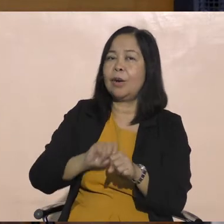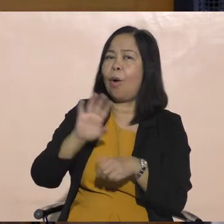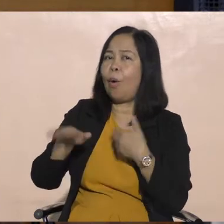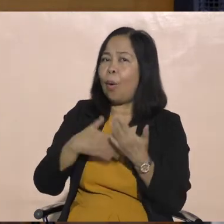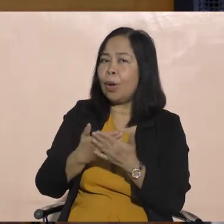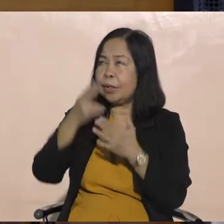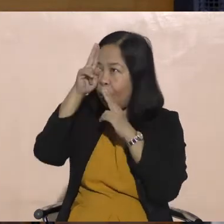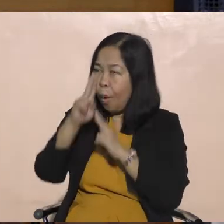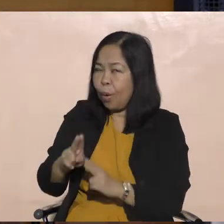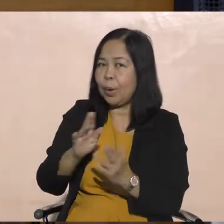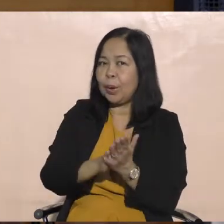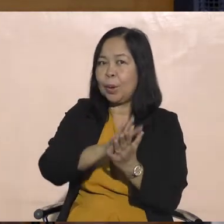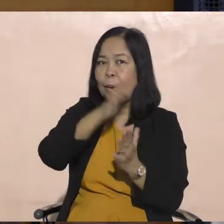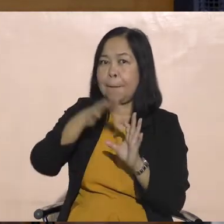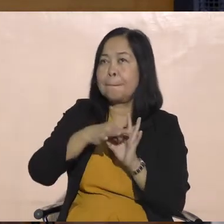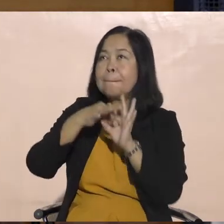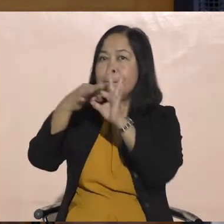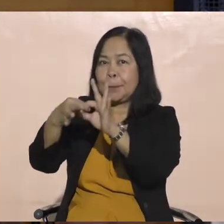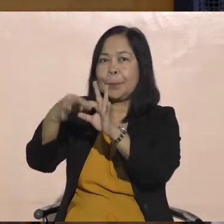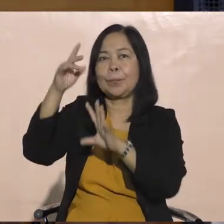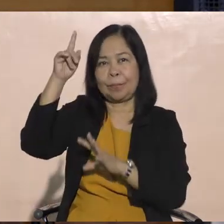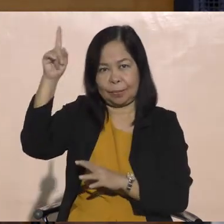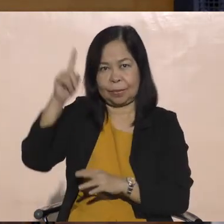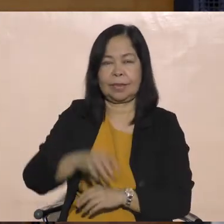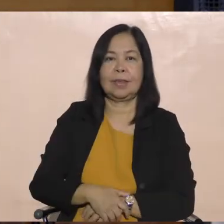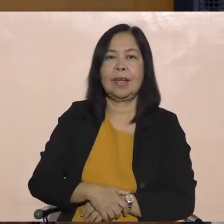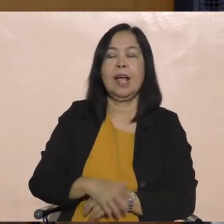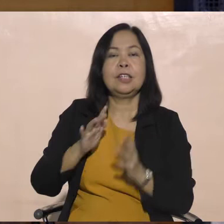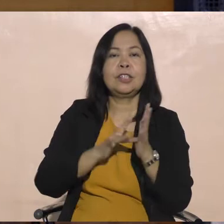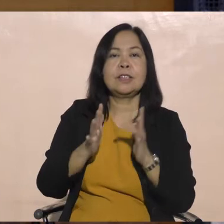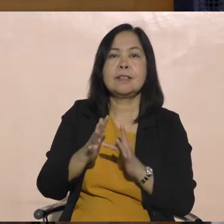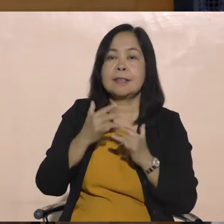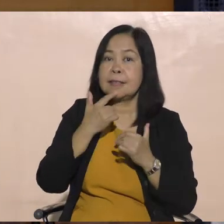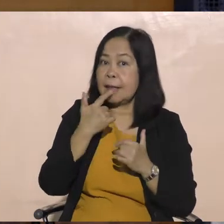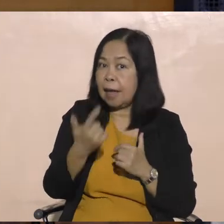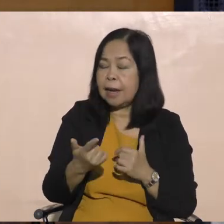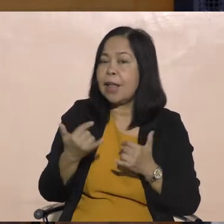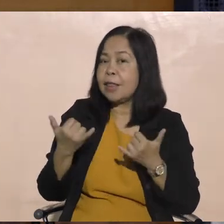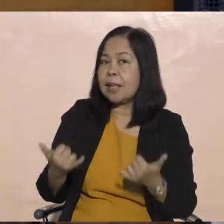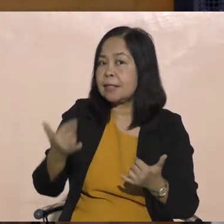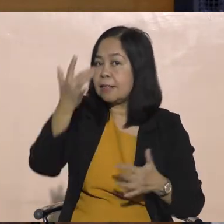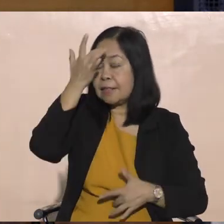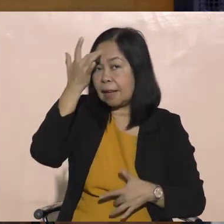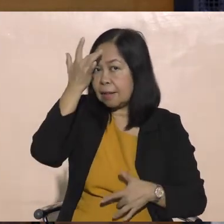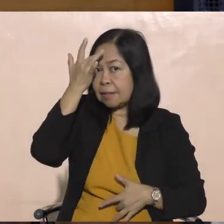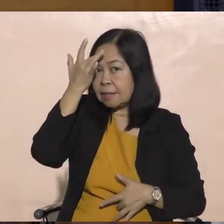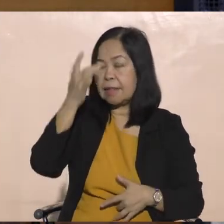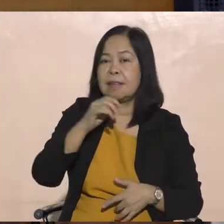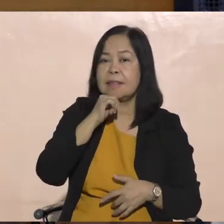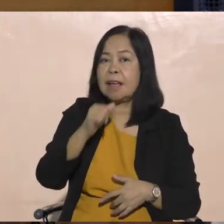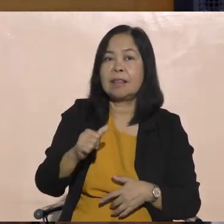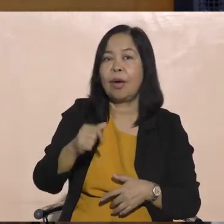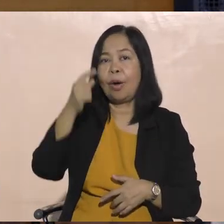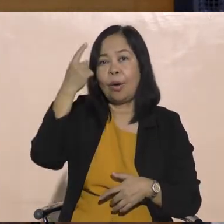"This sickness will not end in death. No." Ingon siya, "It is for God's